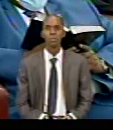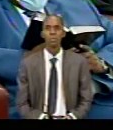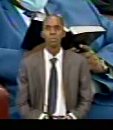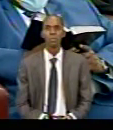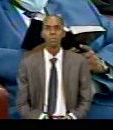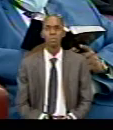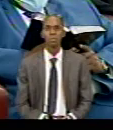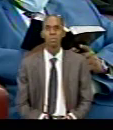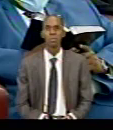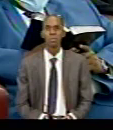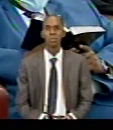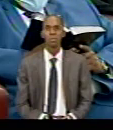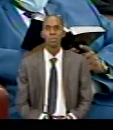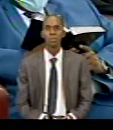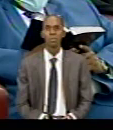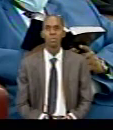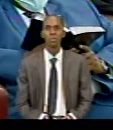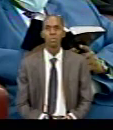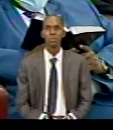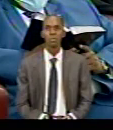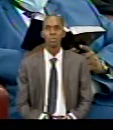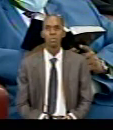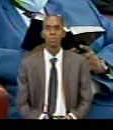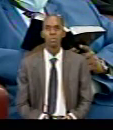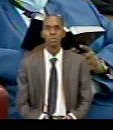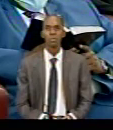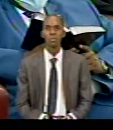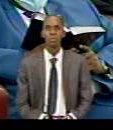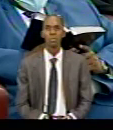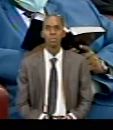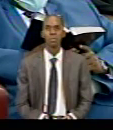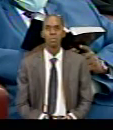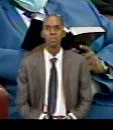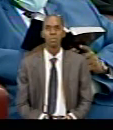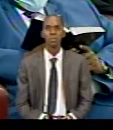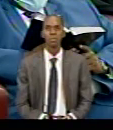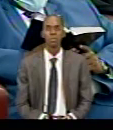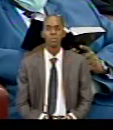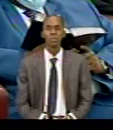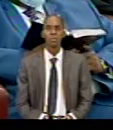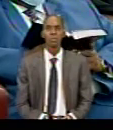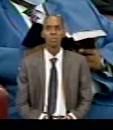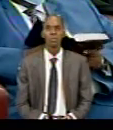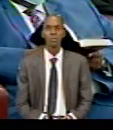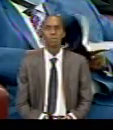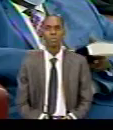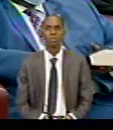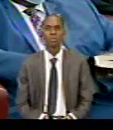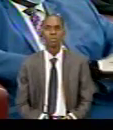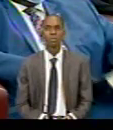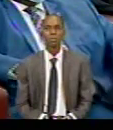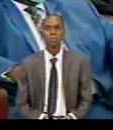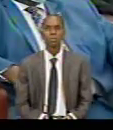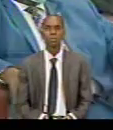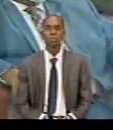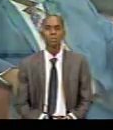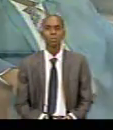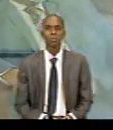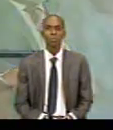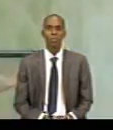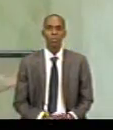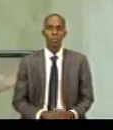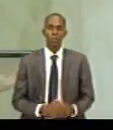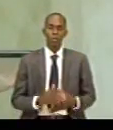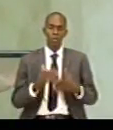and so shall we ever be with the Lord. Wherefore, comfort one another with these words. Thank you,